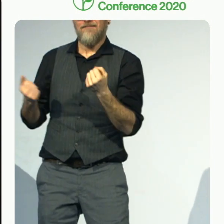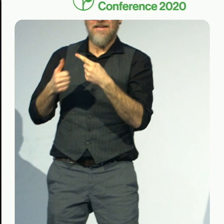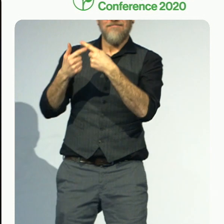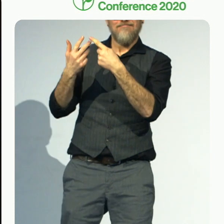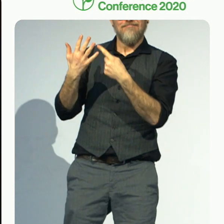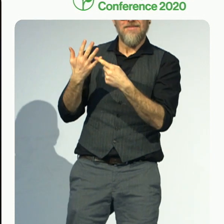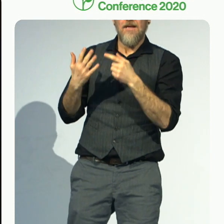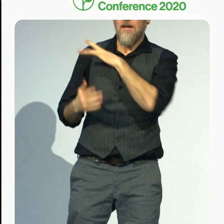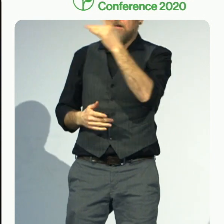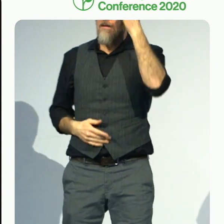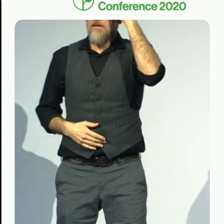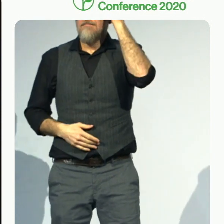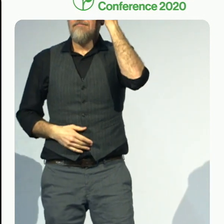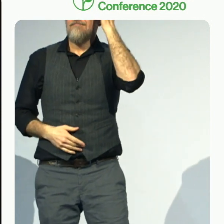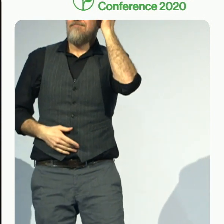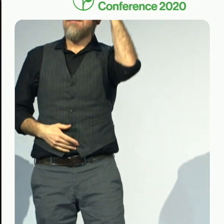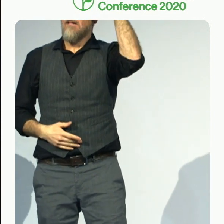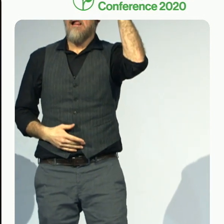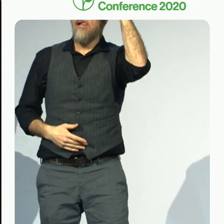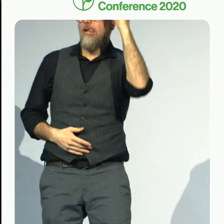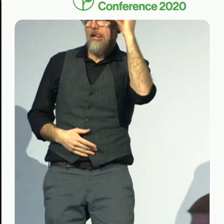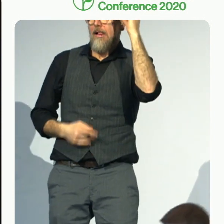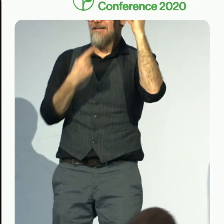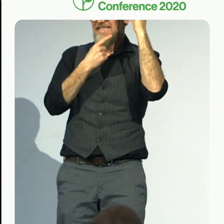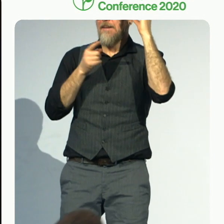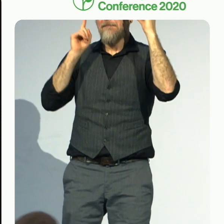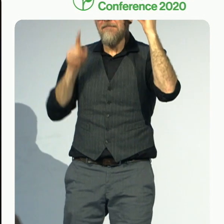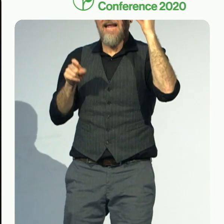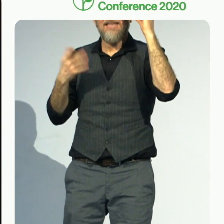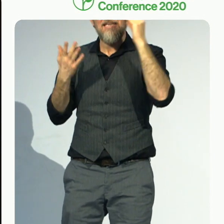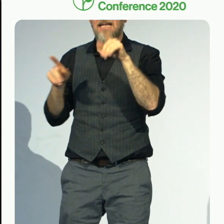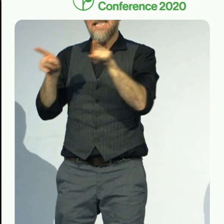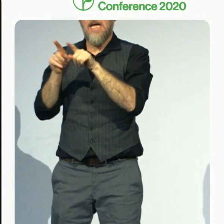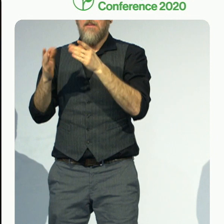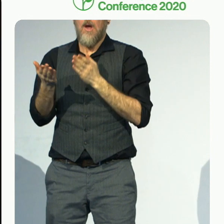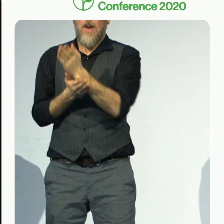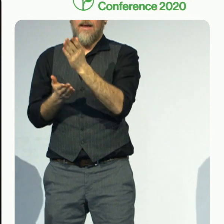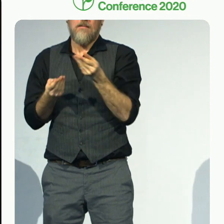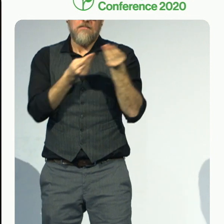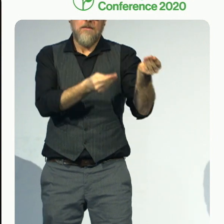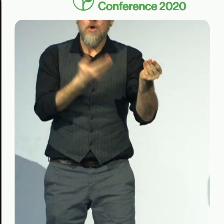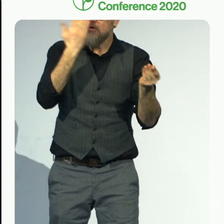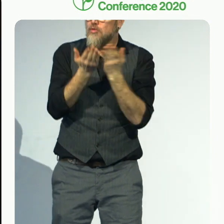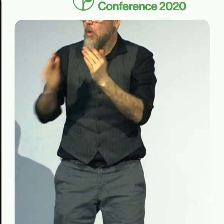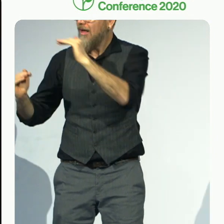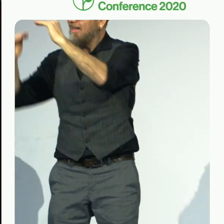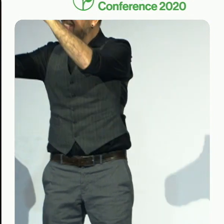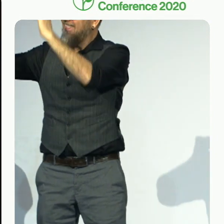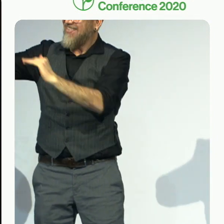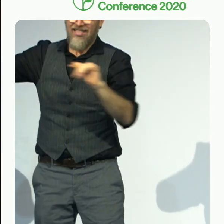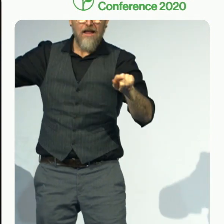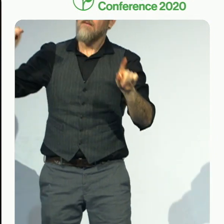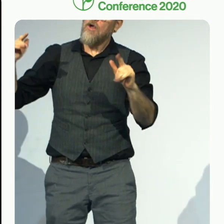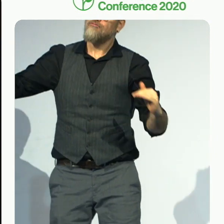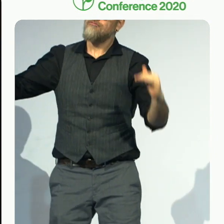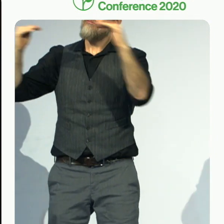should have equal rights with all other pupils. But it's easily said, and reality is different. At